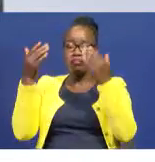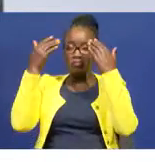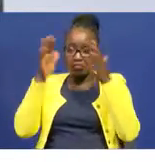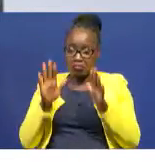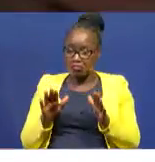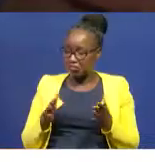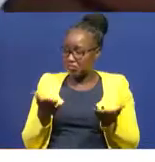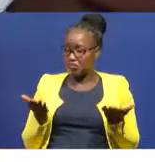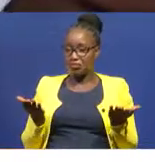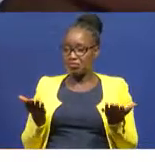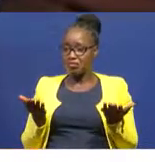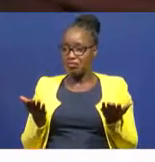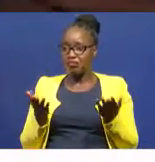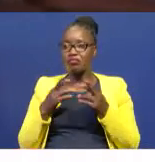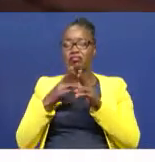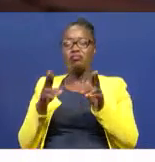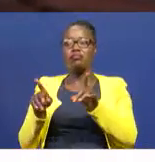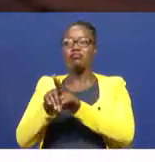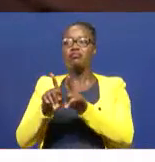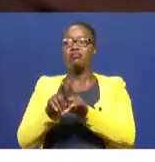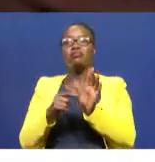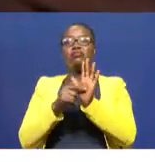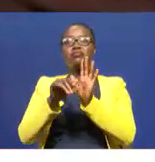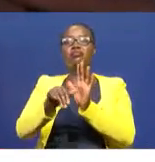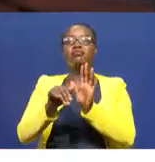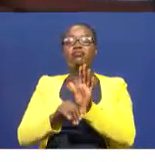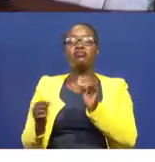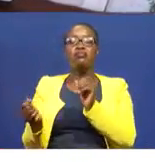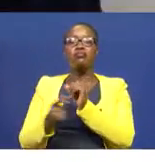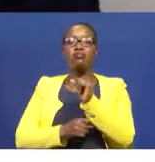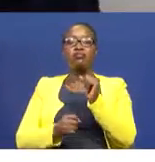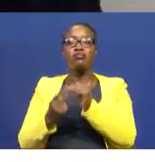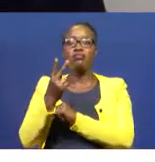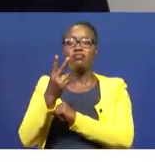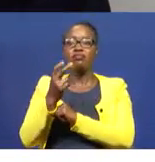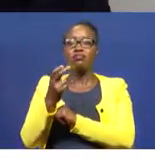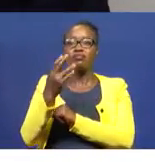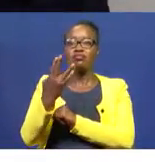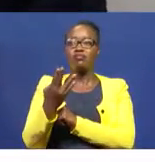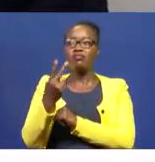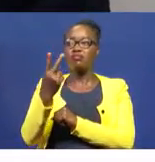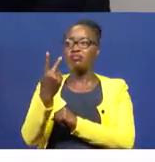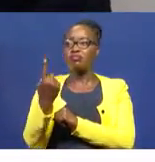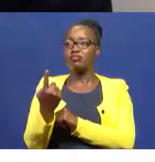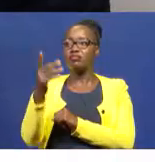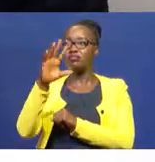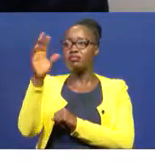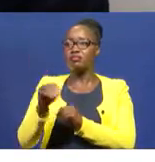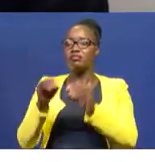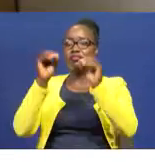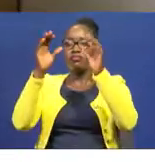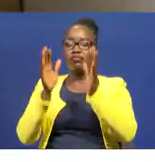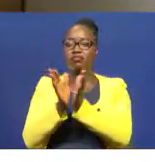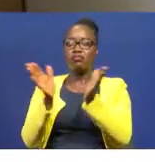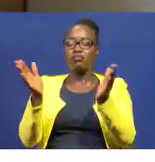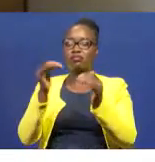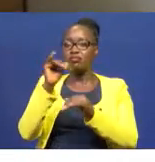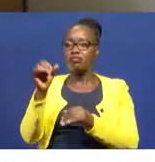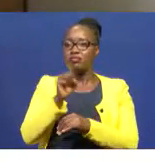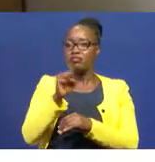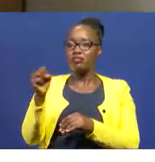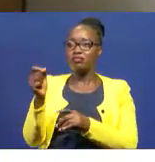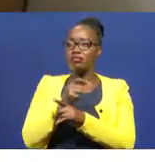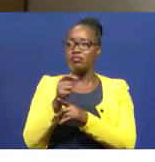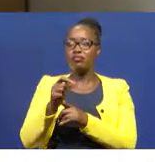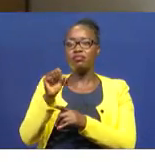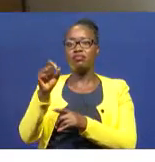about the pathways. The report further shows that as of December 2024, only 21% of teachers in public junior schools were trained